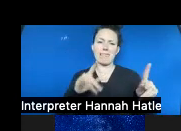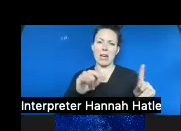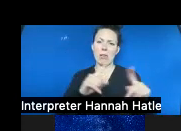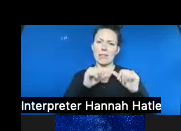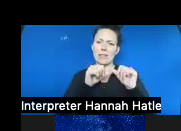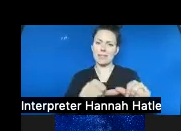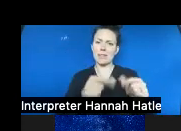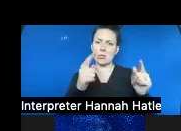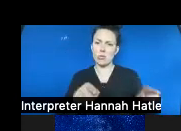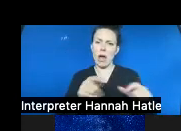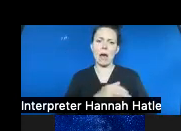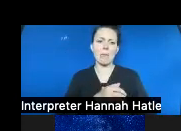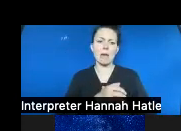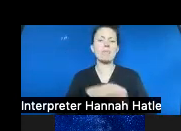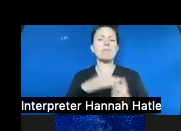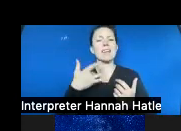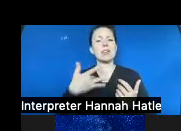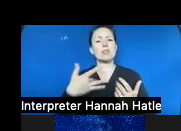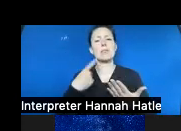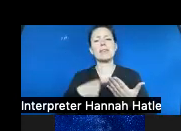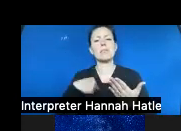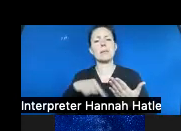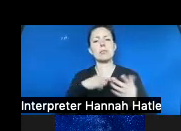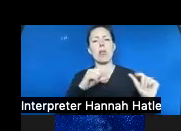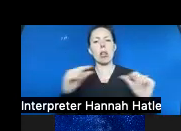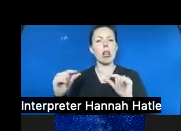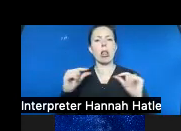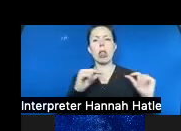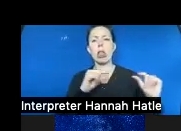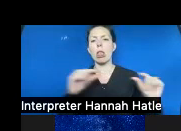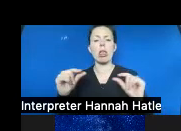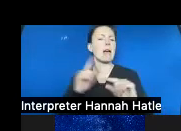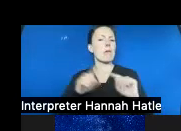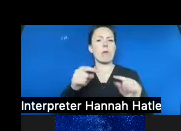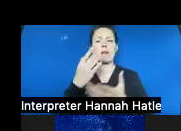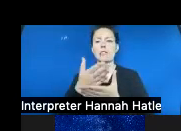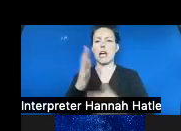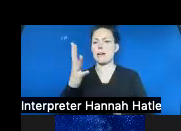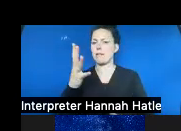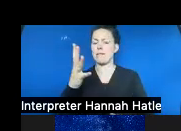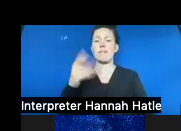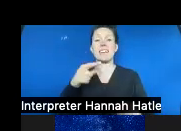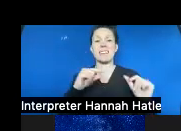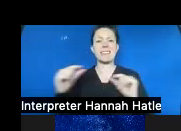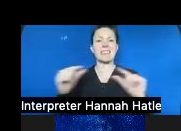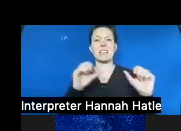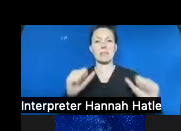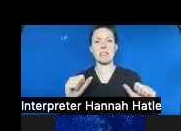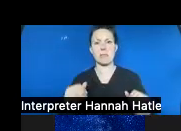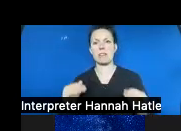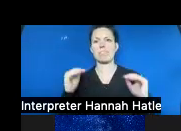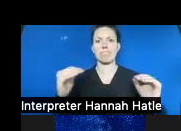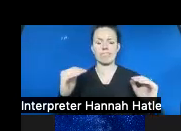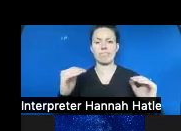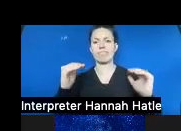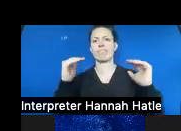stuff in our life that we gossip sometime. And at the end of the day, that goes to the next level. It goes to the next level. That can be re-victimizing for folks if